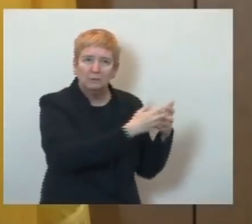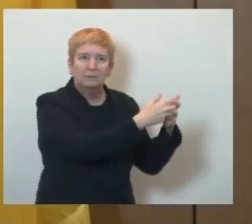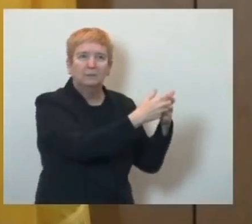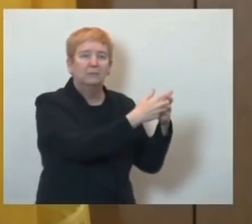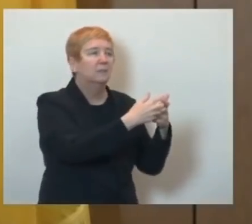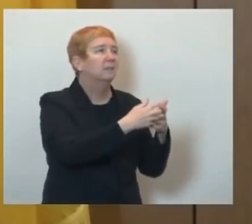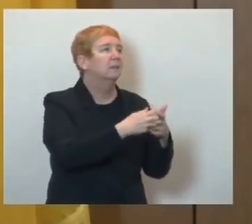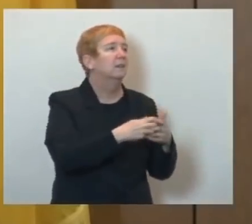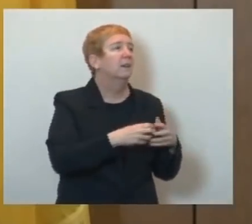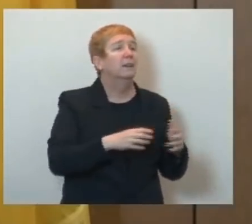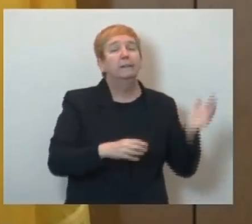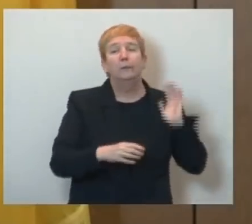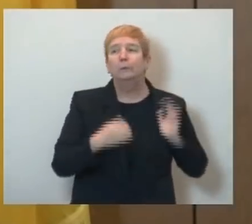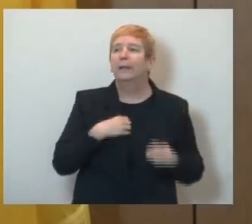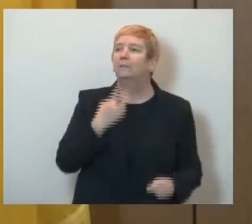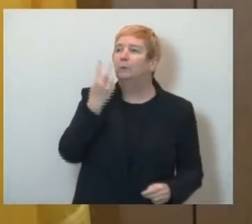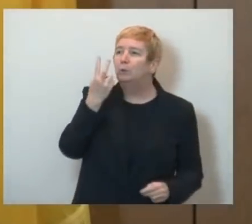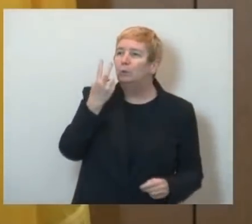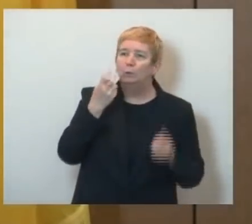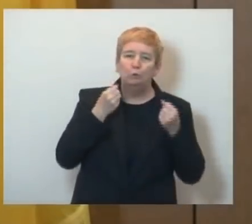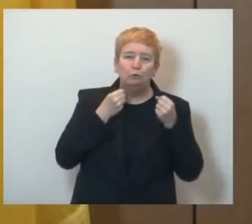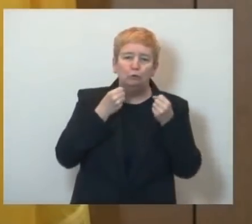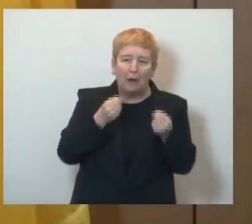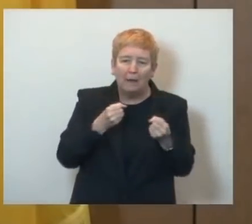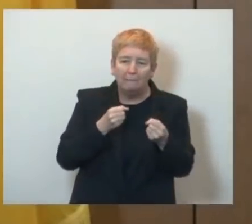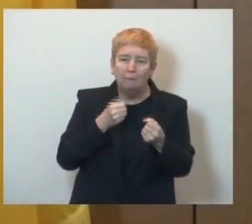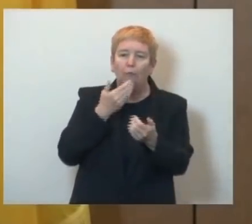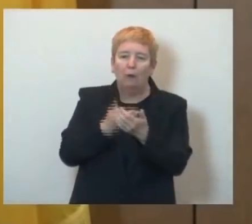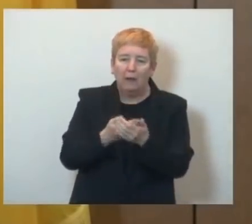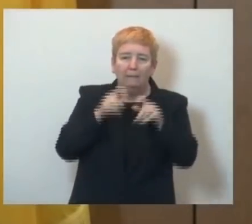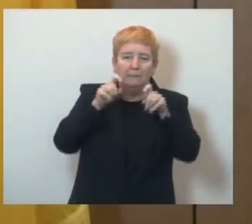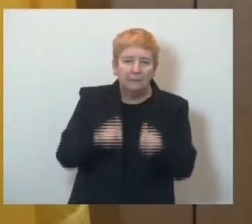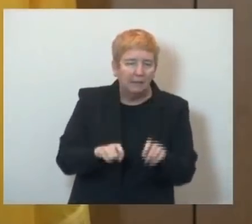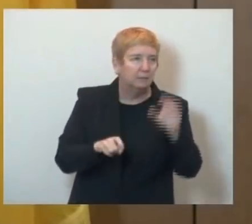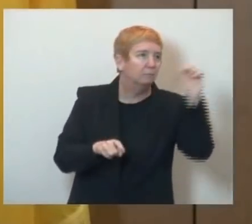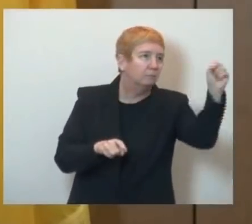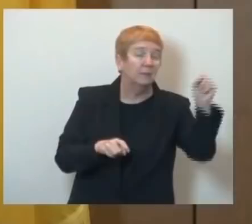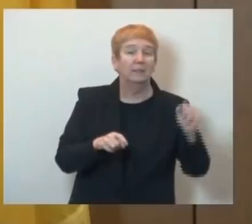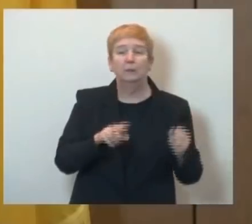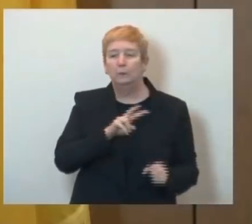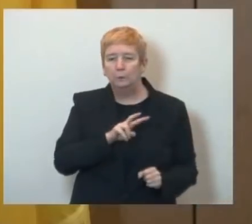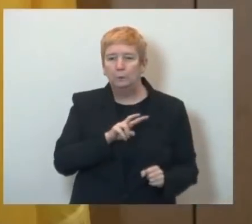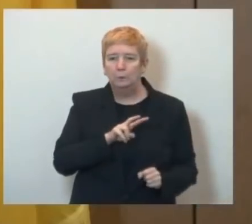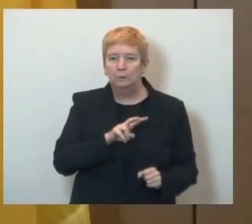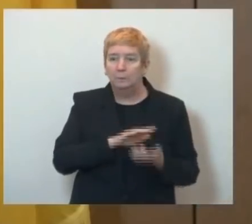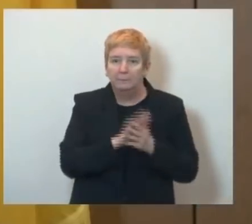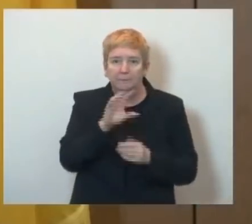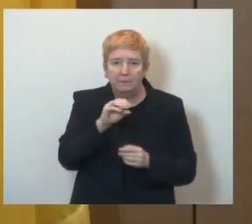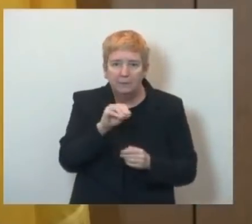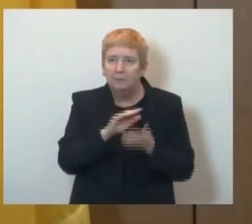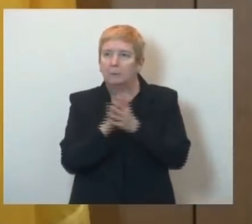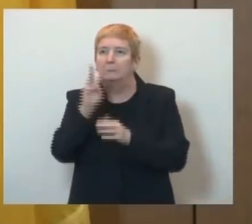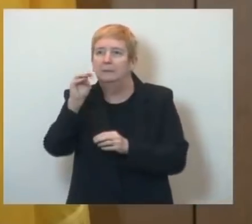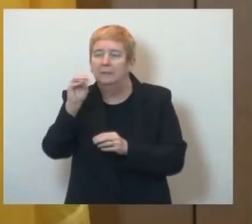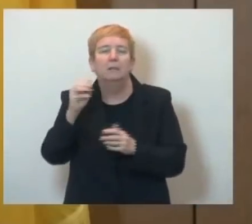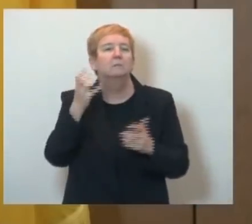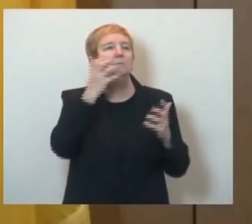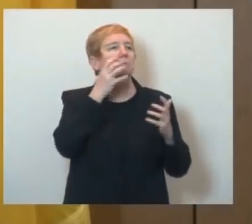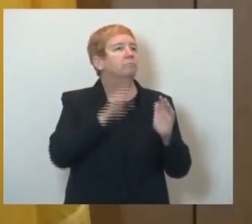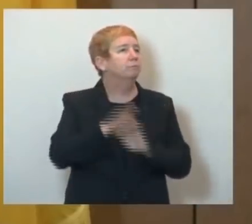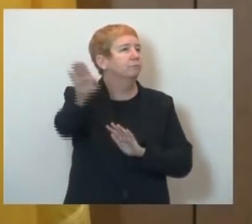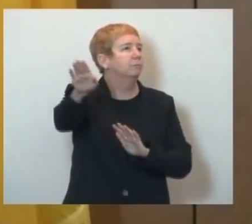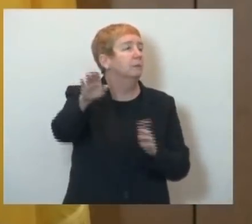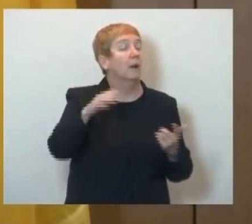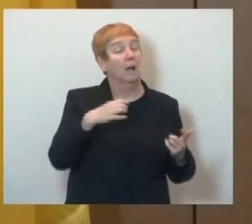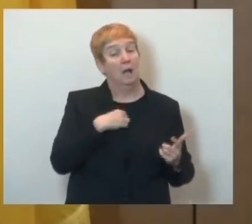2 drive-by testing sites in the state to 50 to 60 and to get to all 33 counties. So I would do